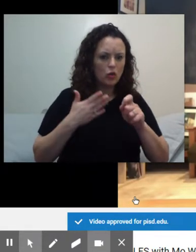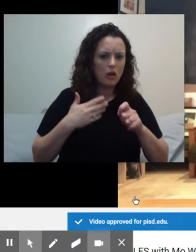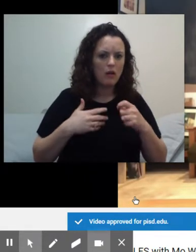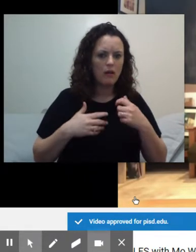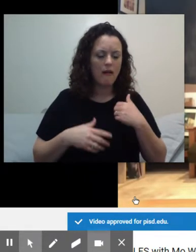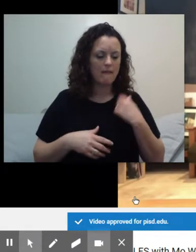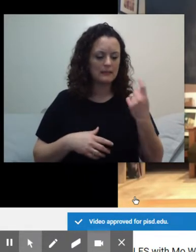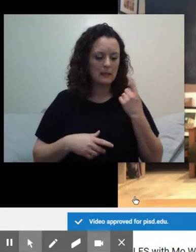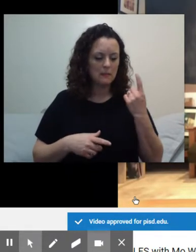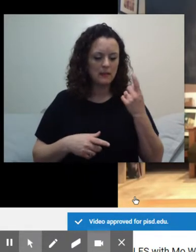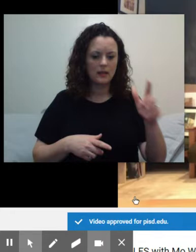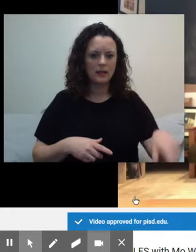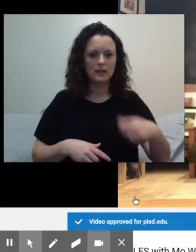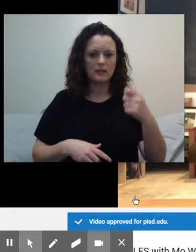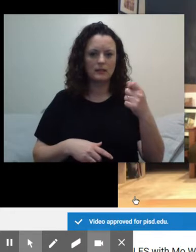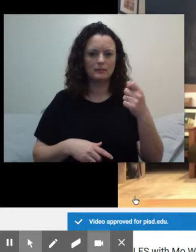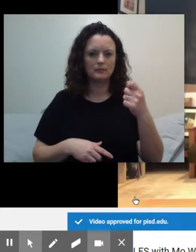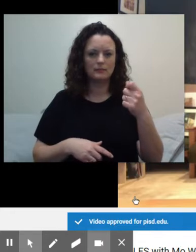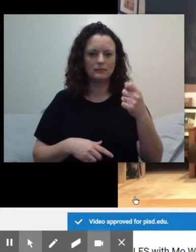here.